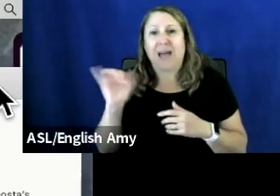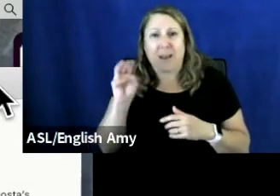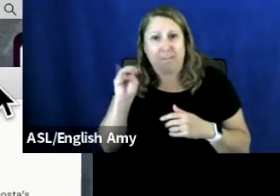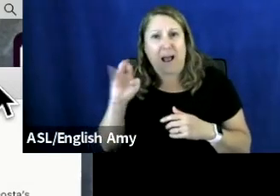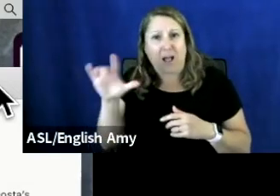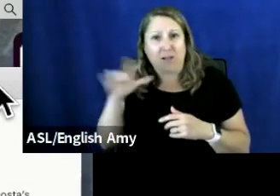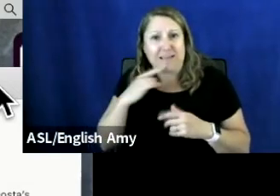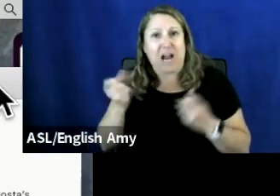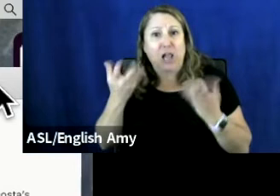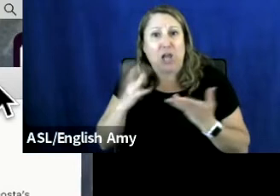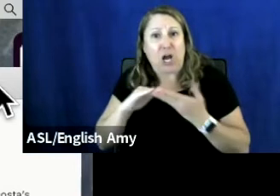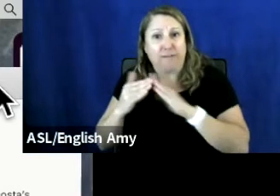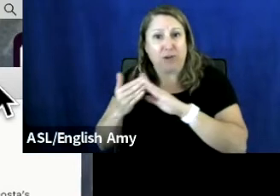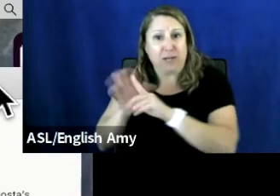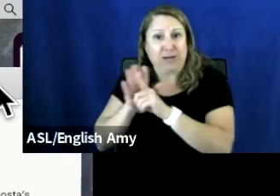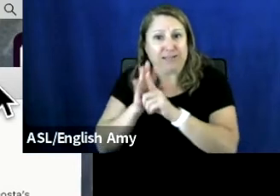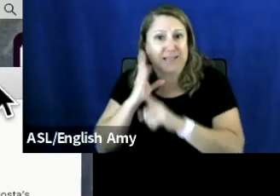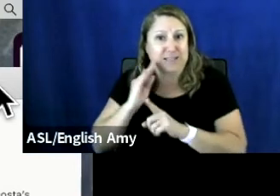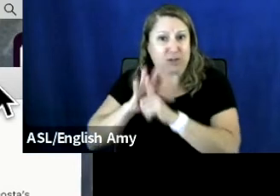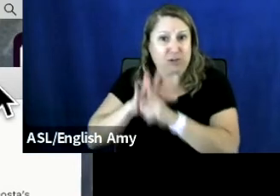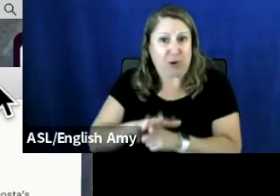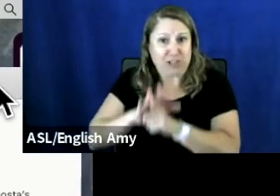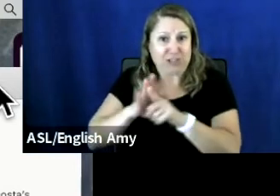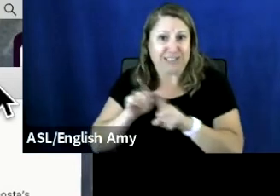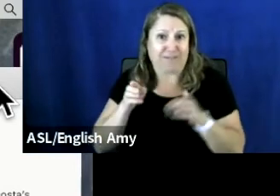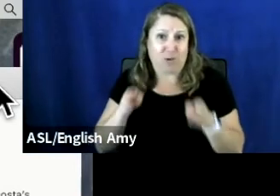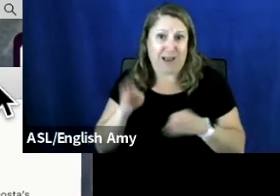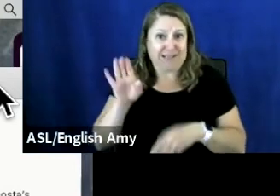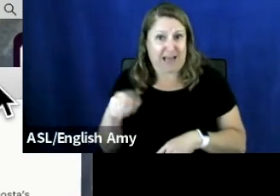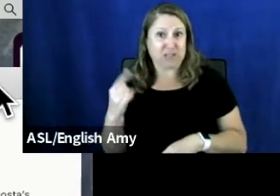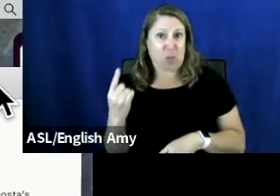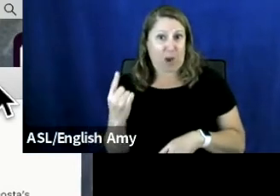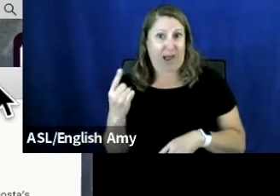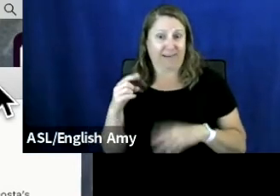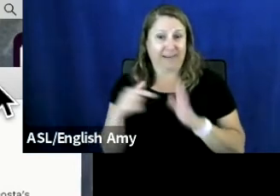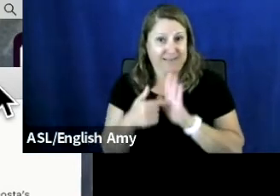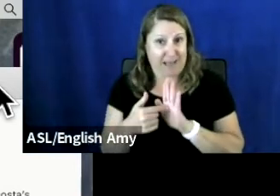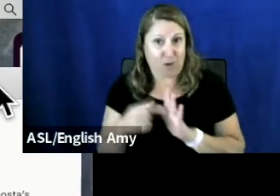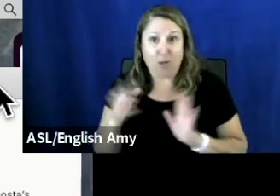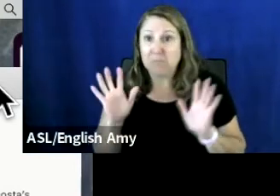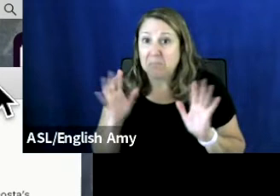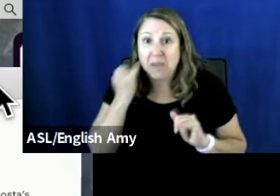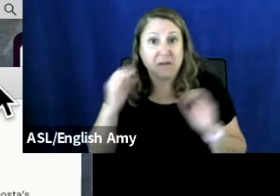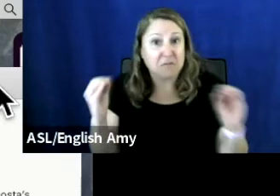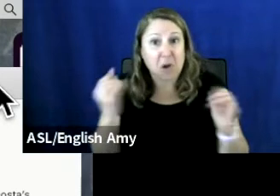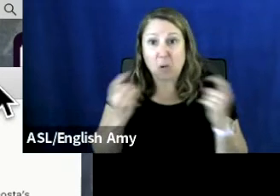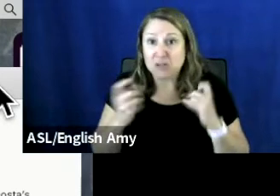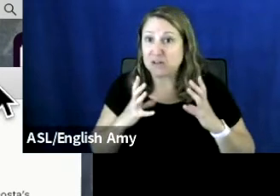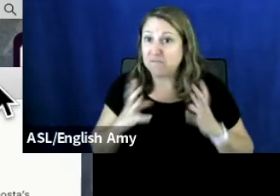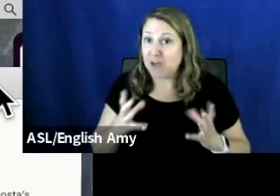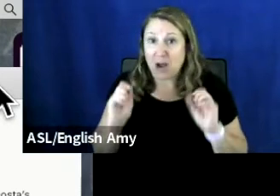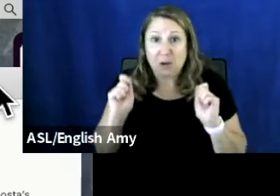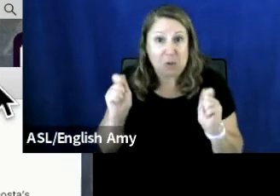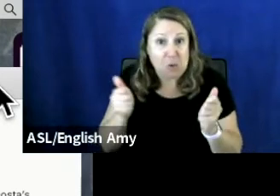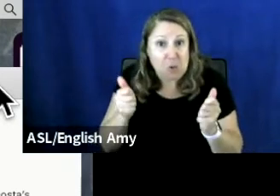of communities that are being oppressed in different ways. This is one way that they're being oppressed. That's it. If you don't have any questions, cool. If you do,